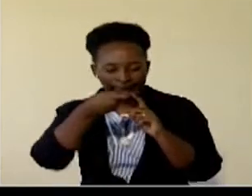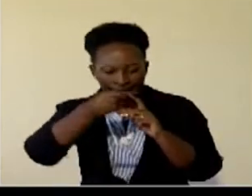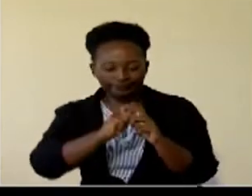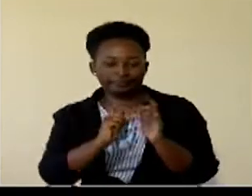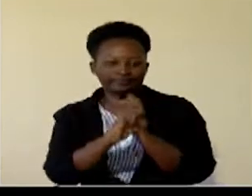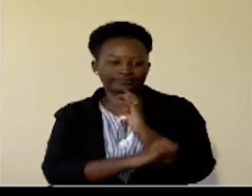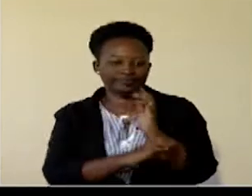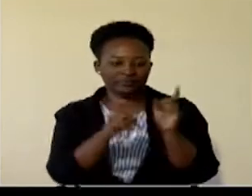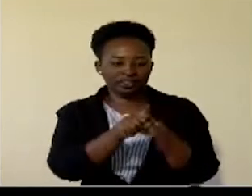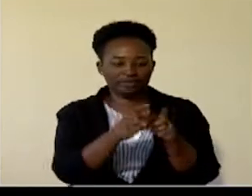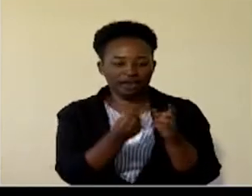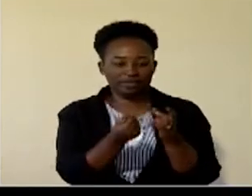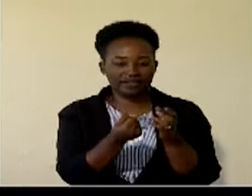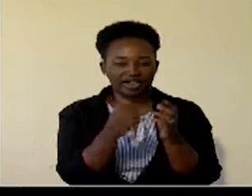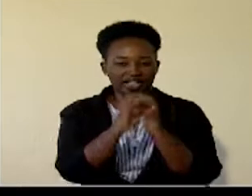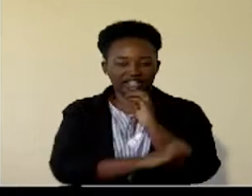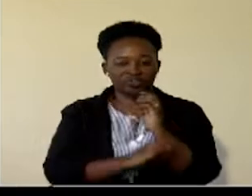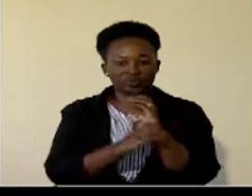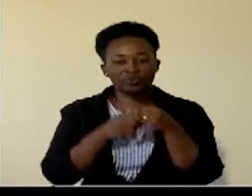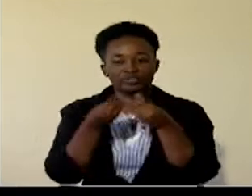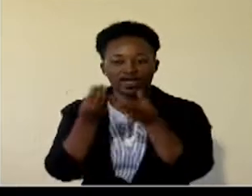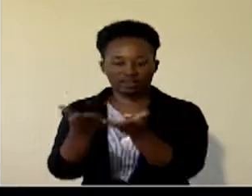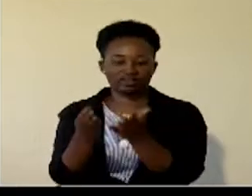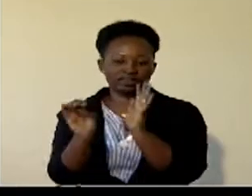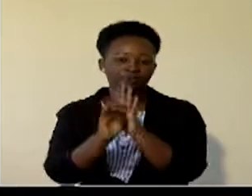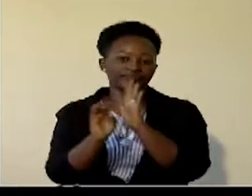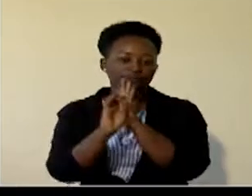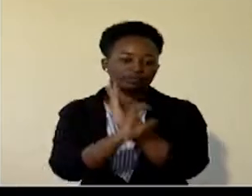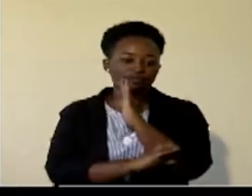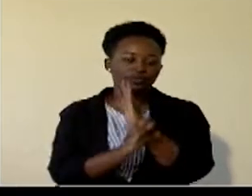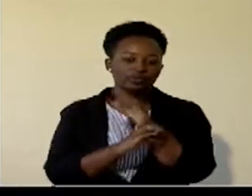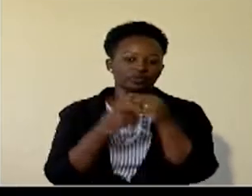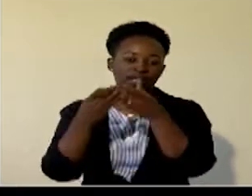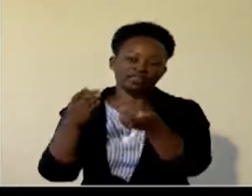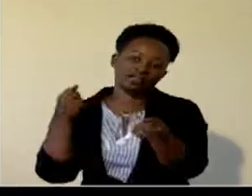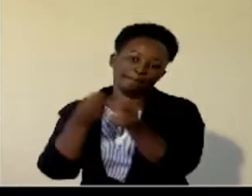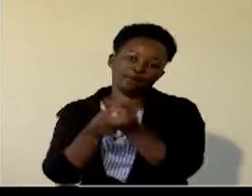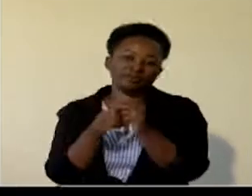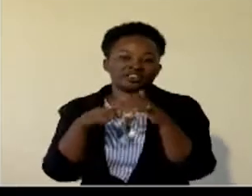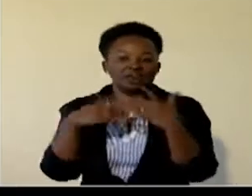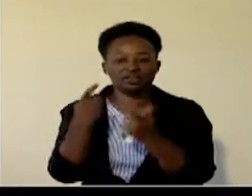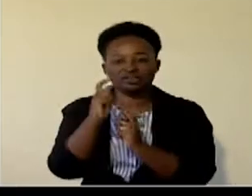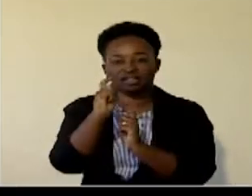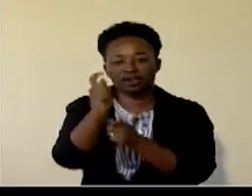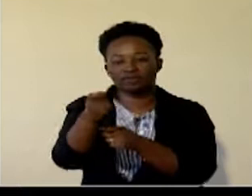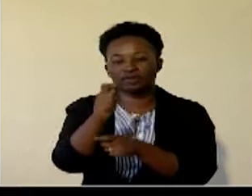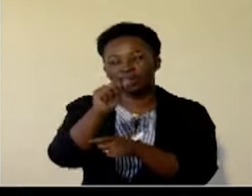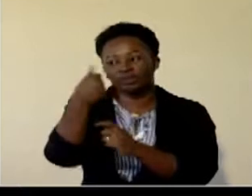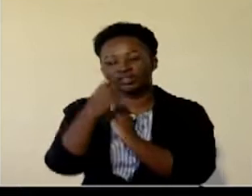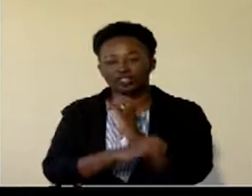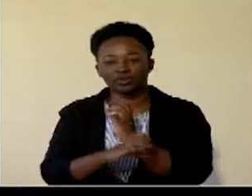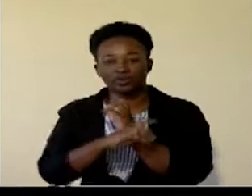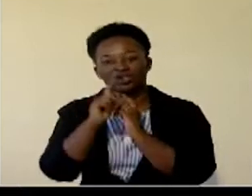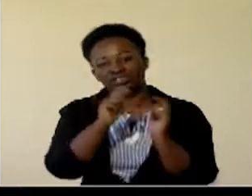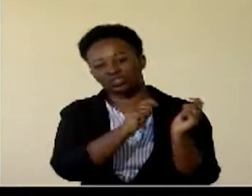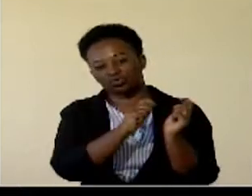a country gave out. Like a country gave out a donation or a gift to other countries. That is a transfer